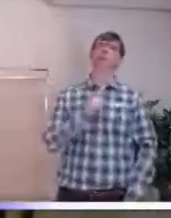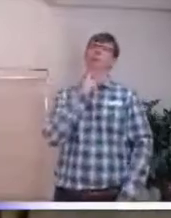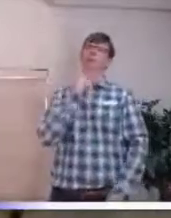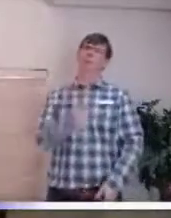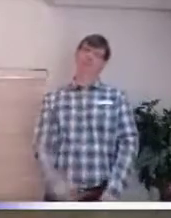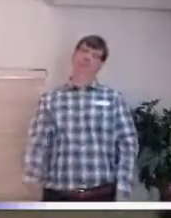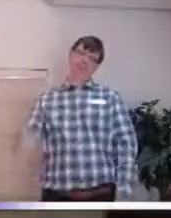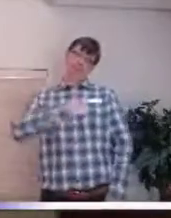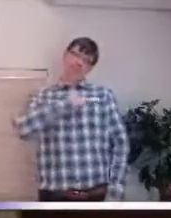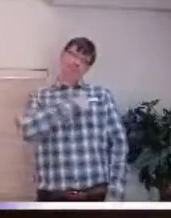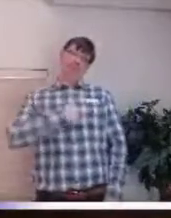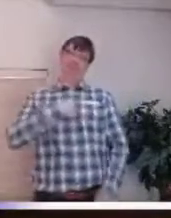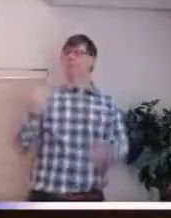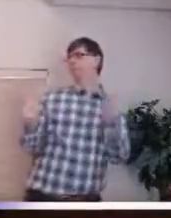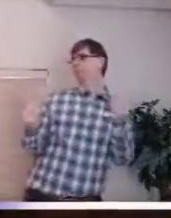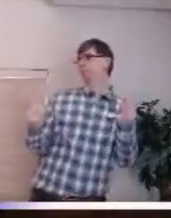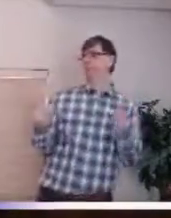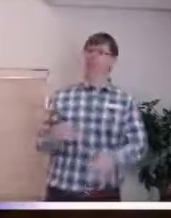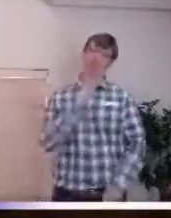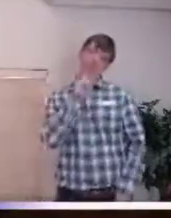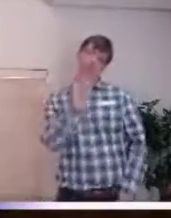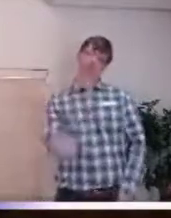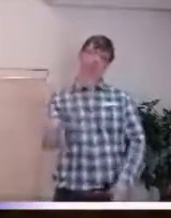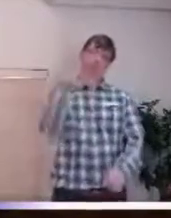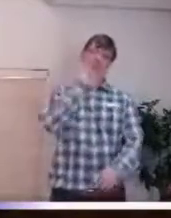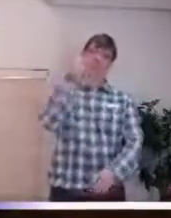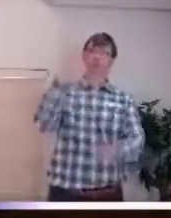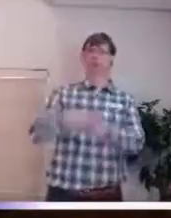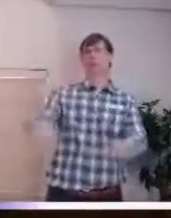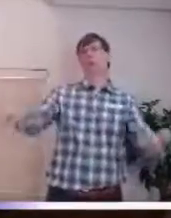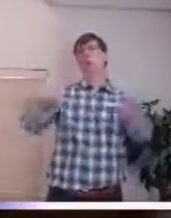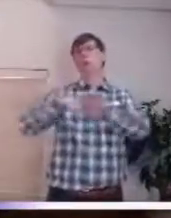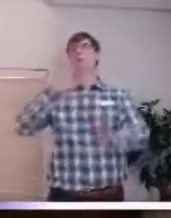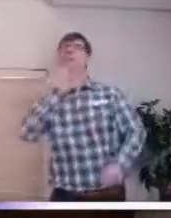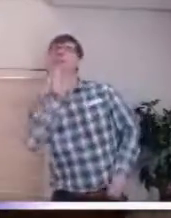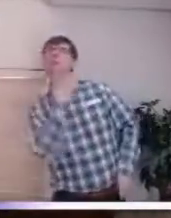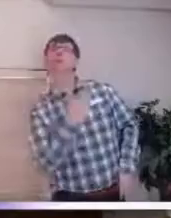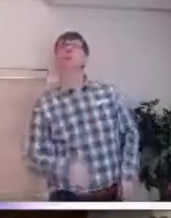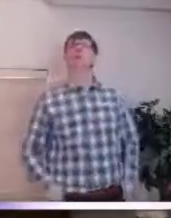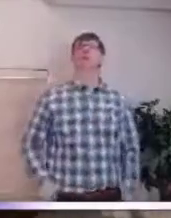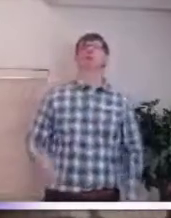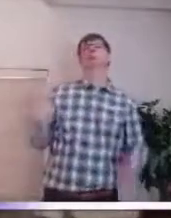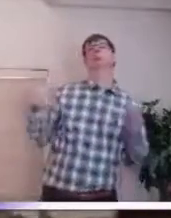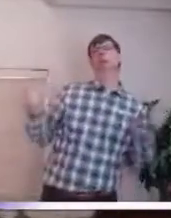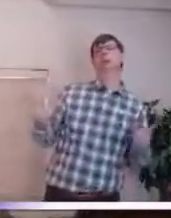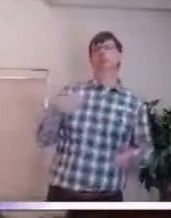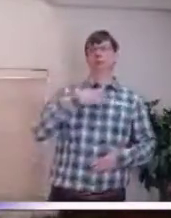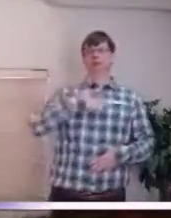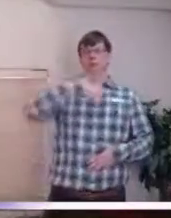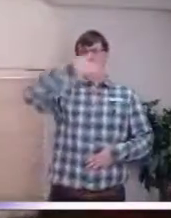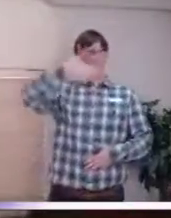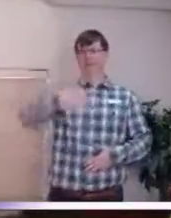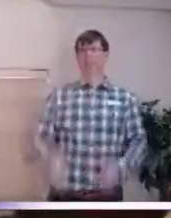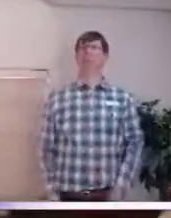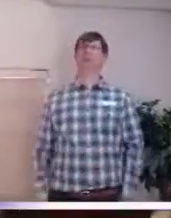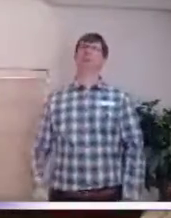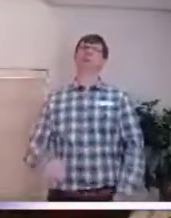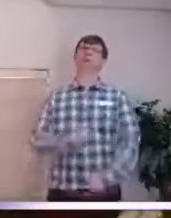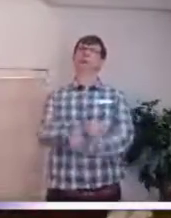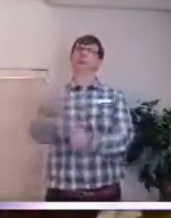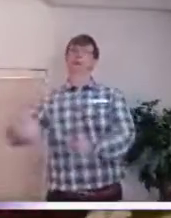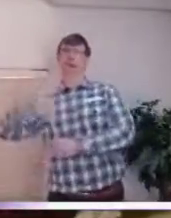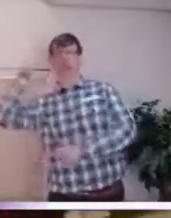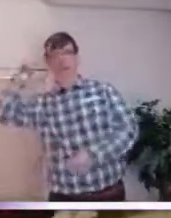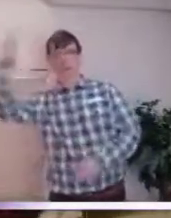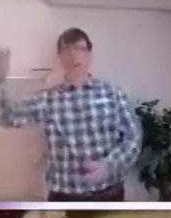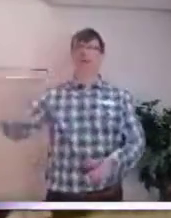This is my stuff. This is where I get to be. What a privilege. You ever think about